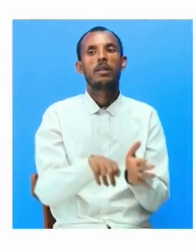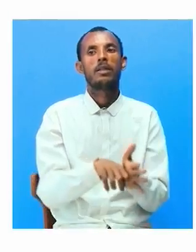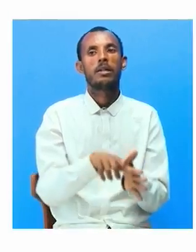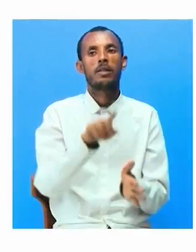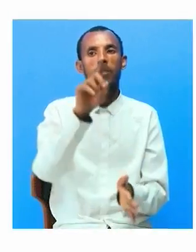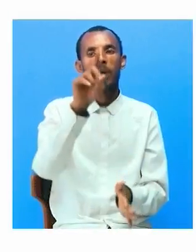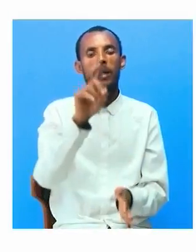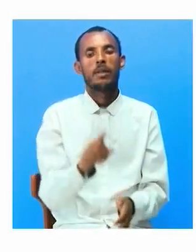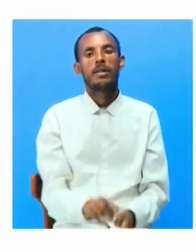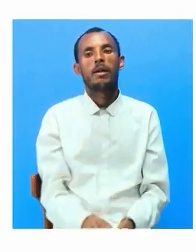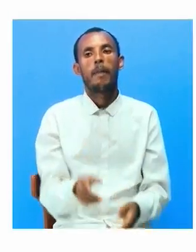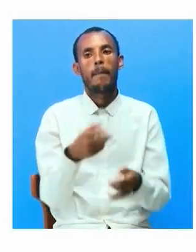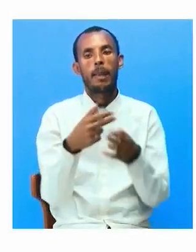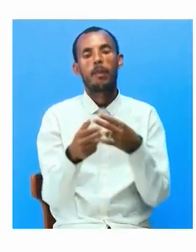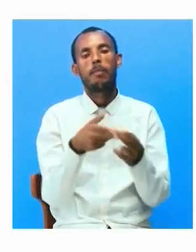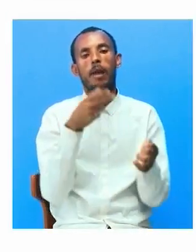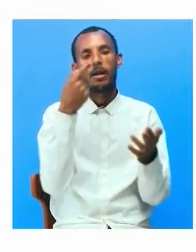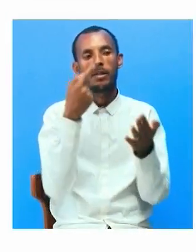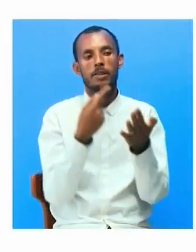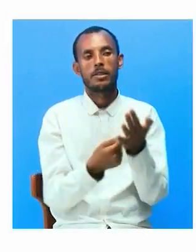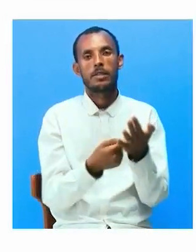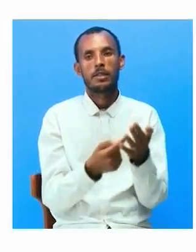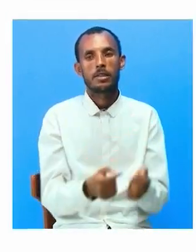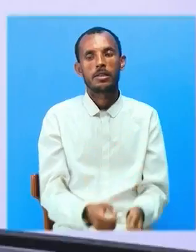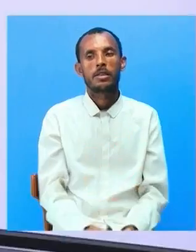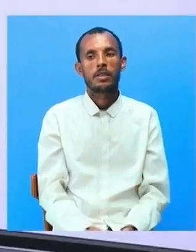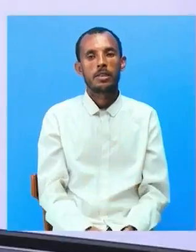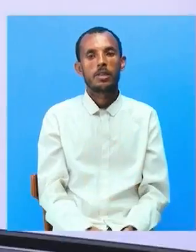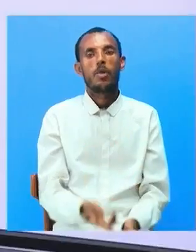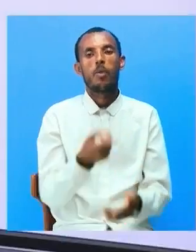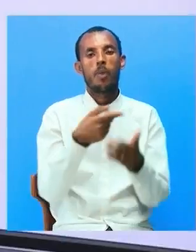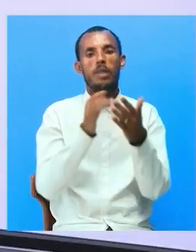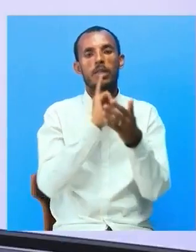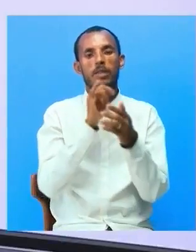-1. Let's multiply this. What will be